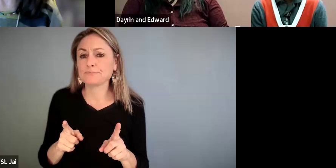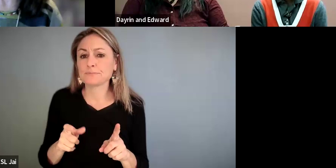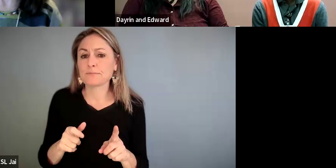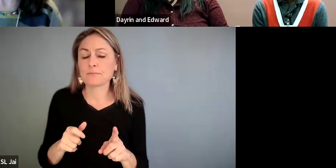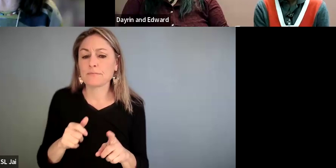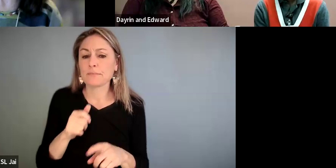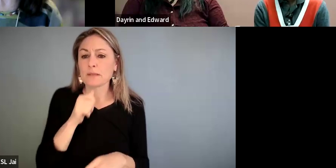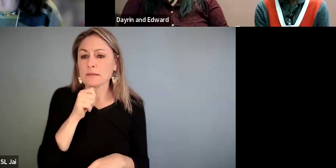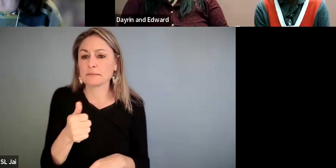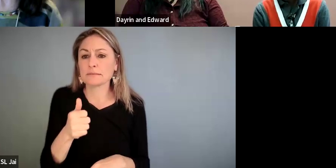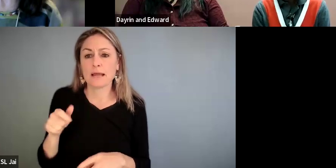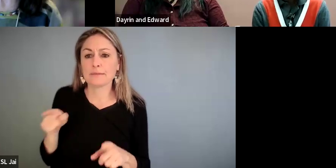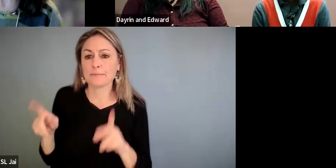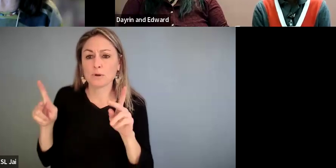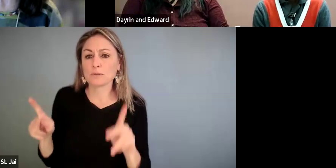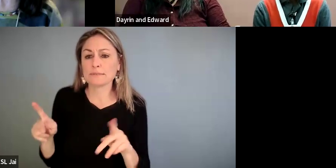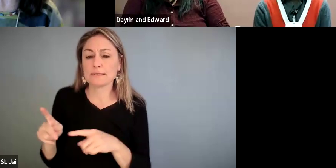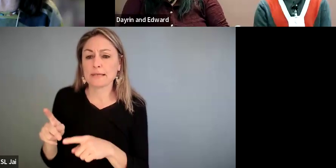one who's gonna do the